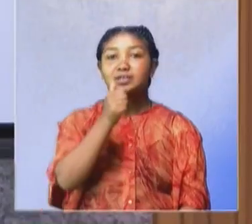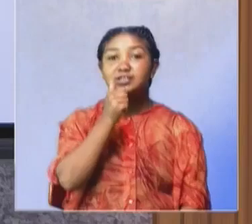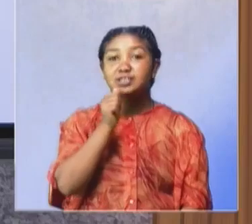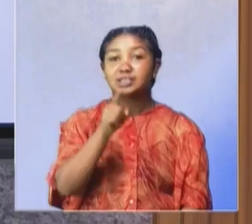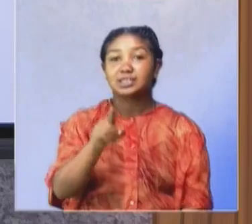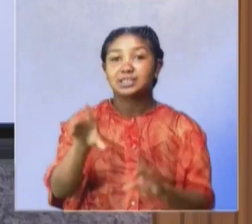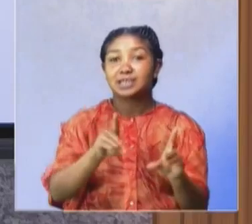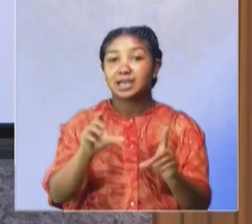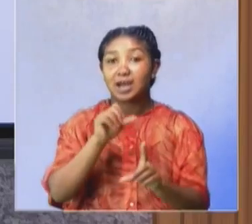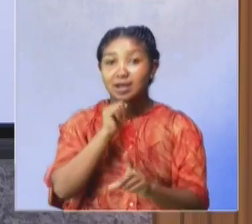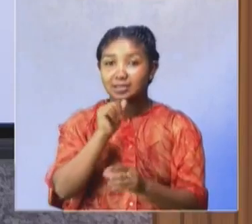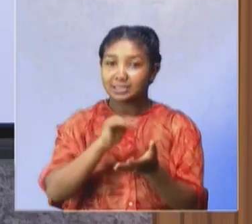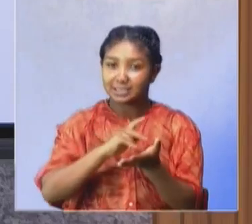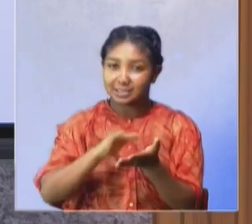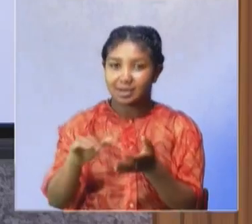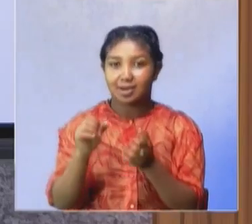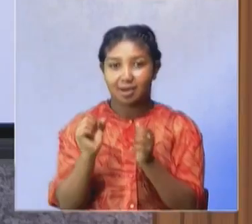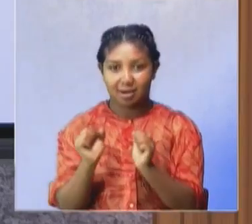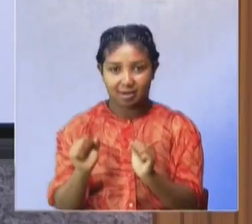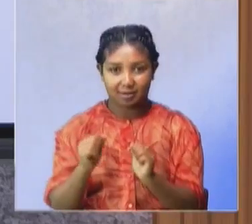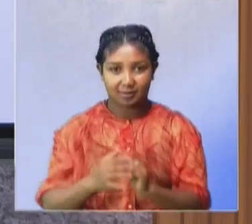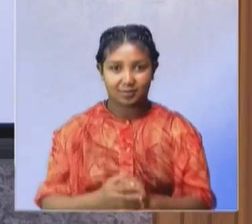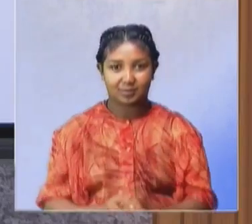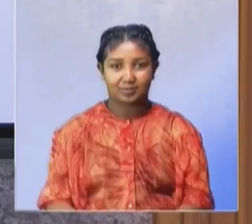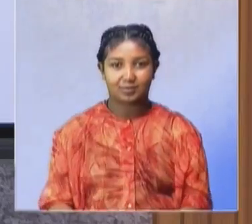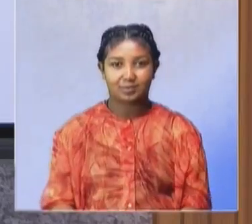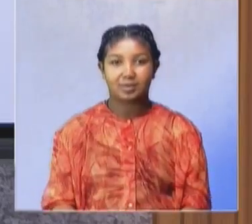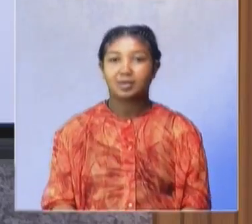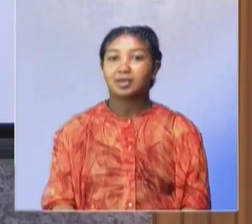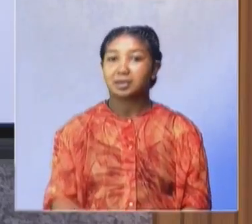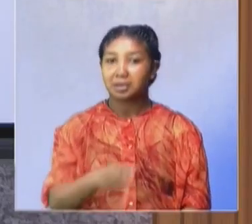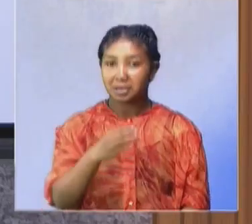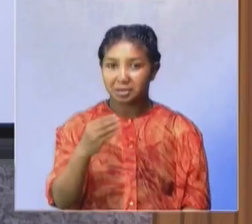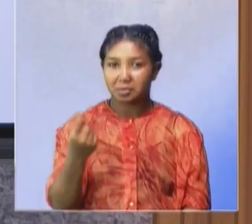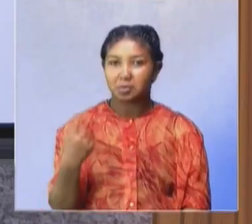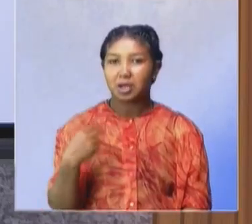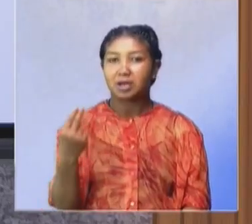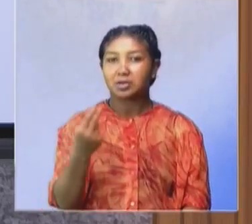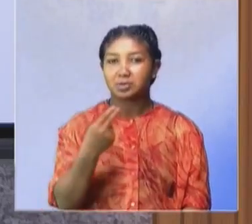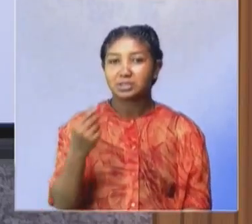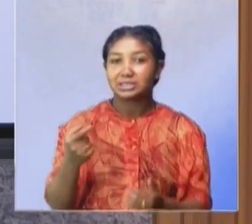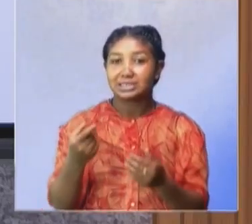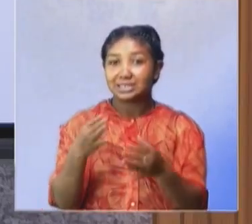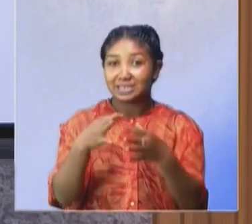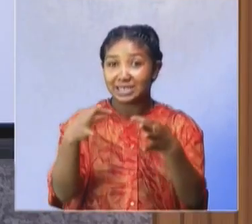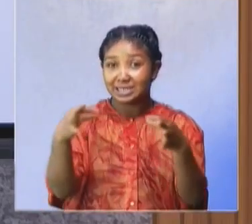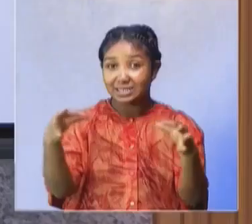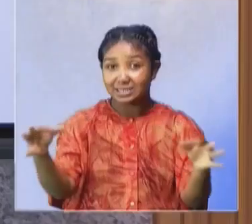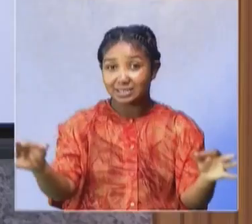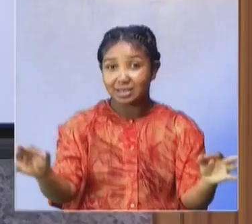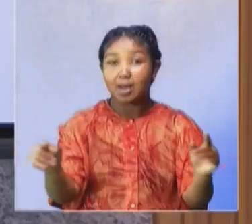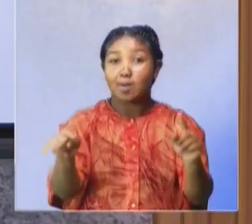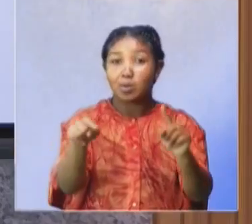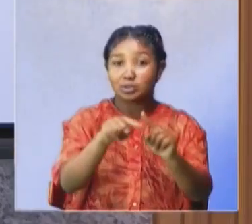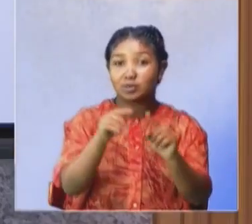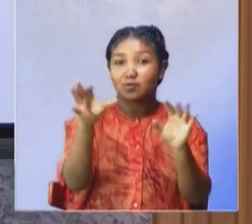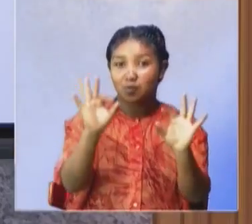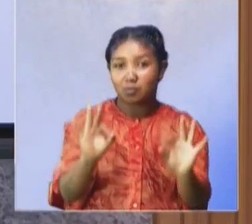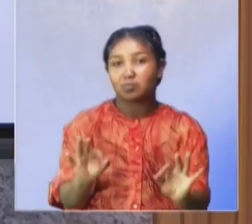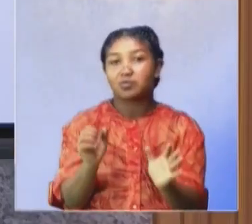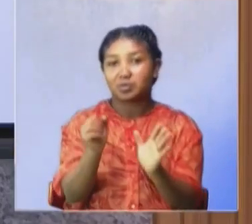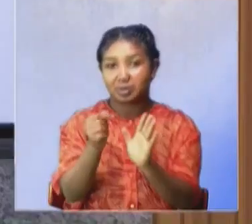She did not study hard. And we can use this sentence as affirmative or positive form. Let us